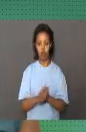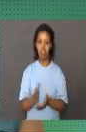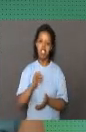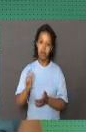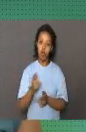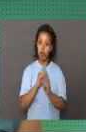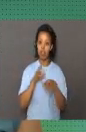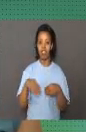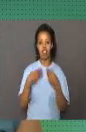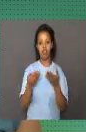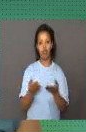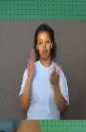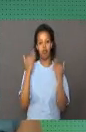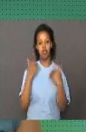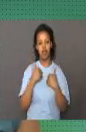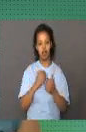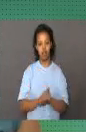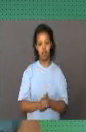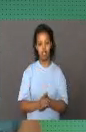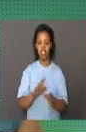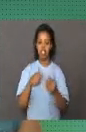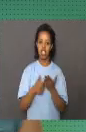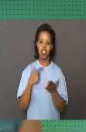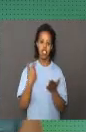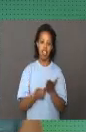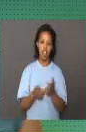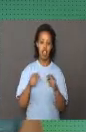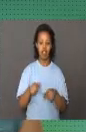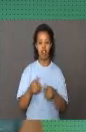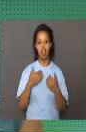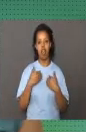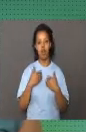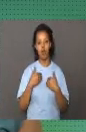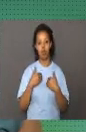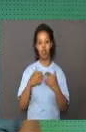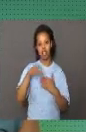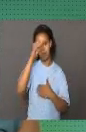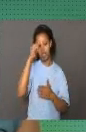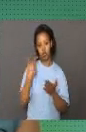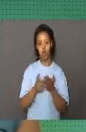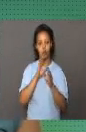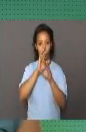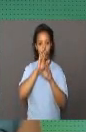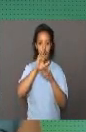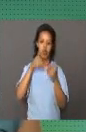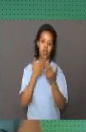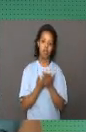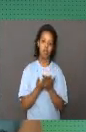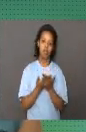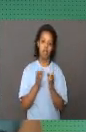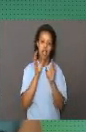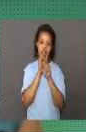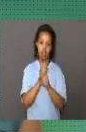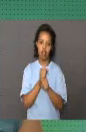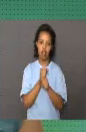This brings us to the end of our lesson for today. We studied